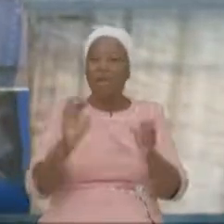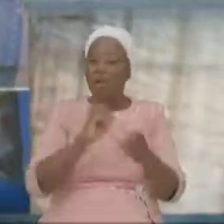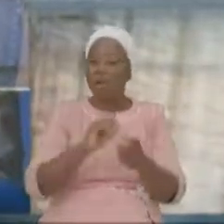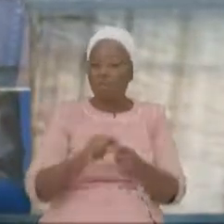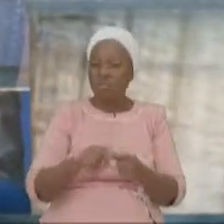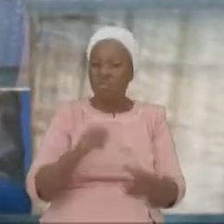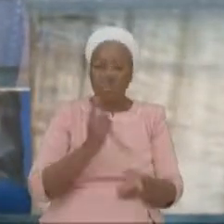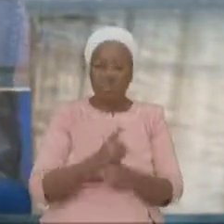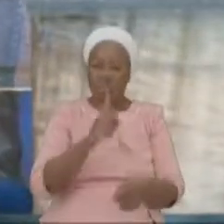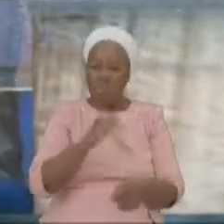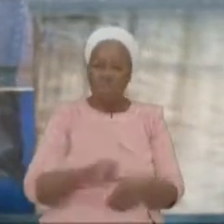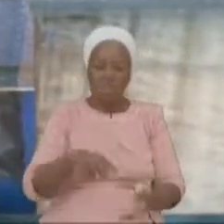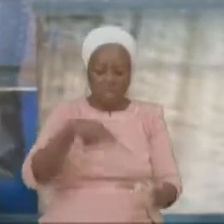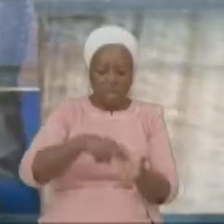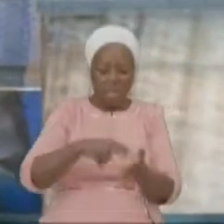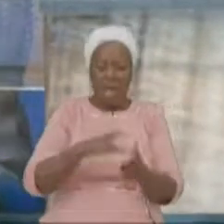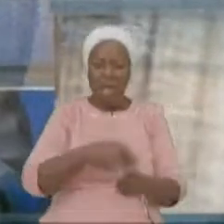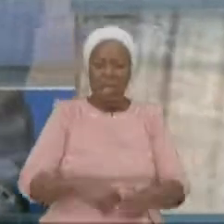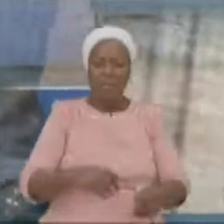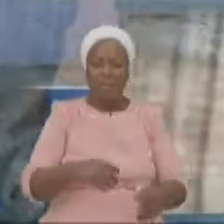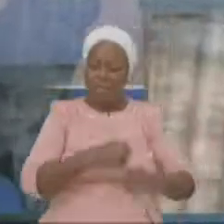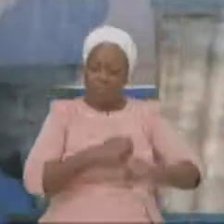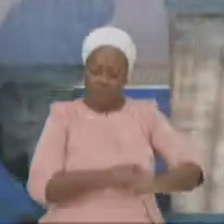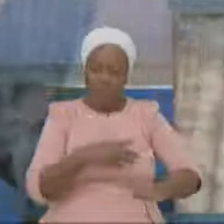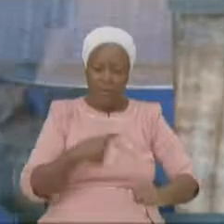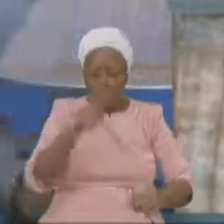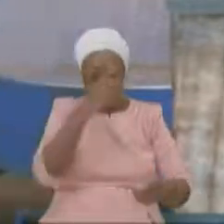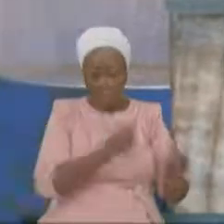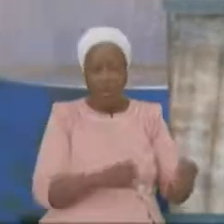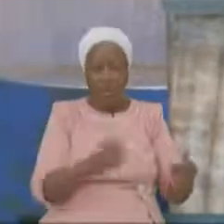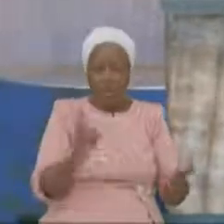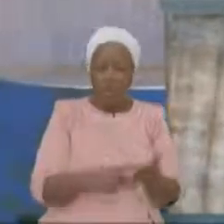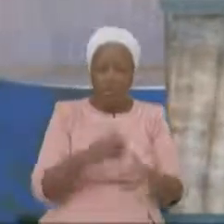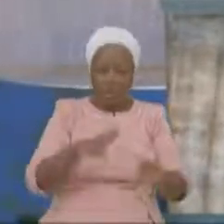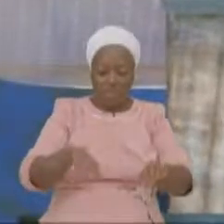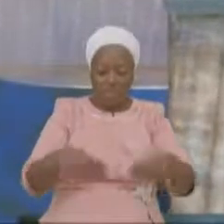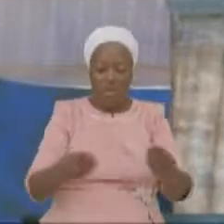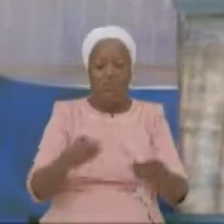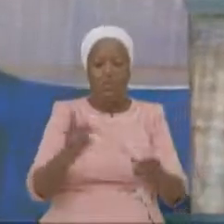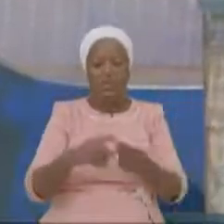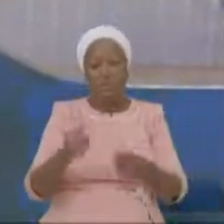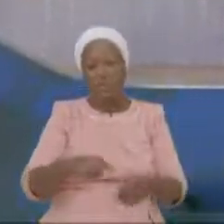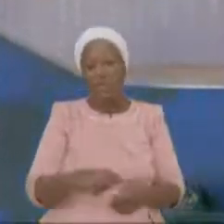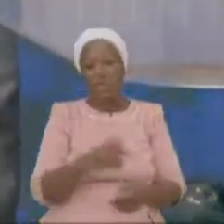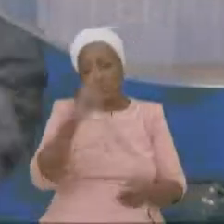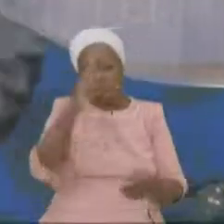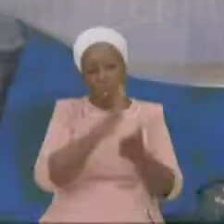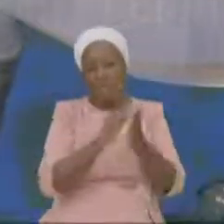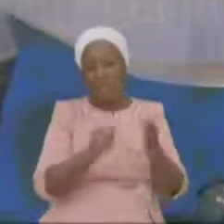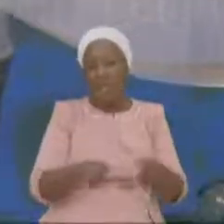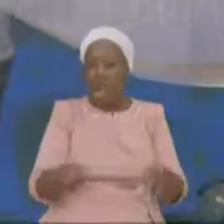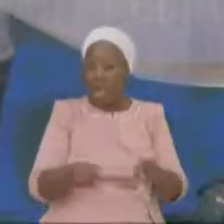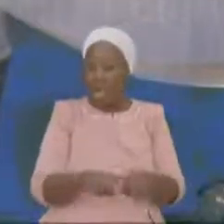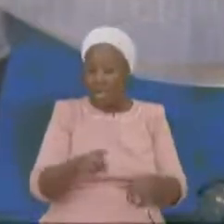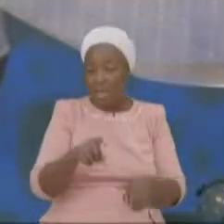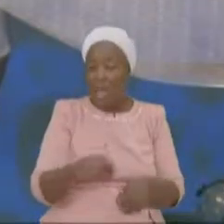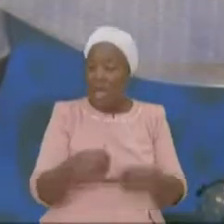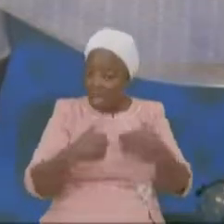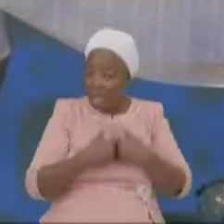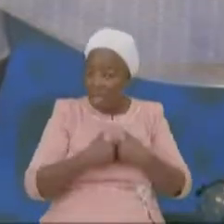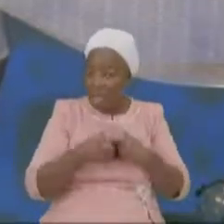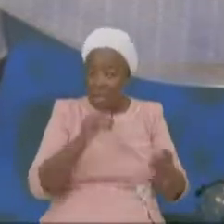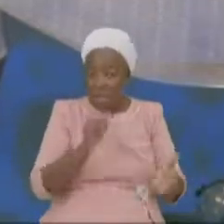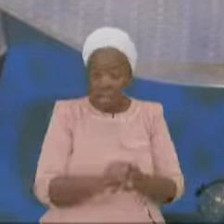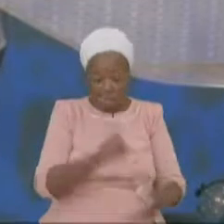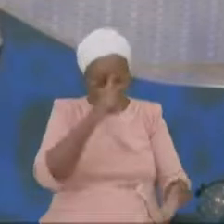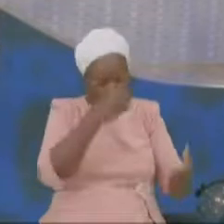was delivered unto the saints as faith in salvation, taking root in your